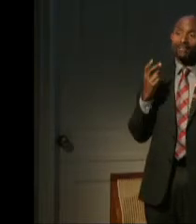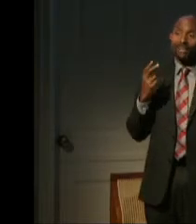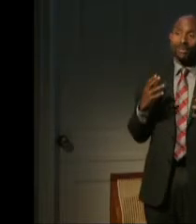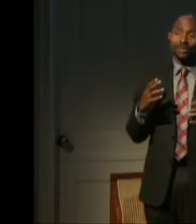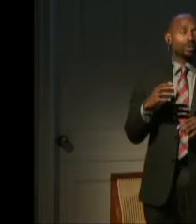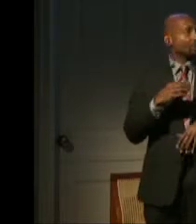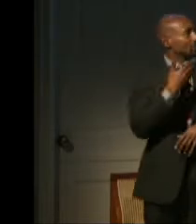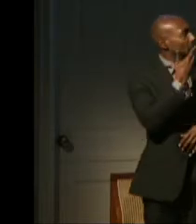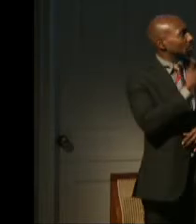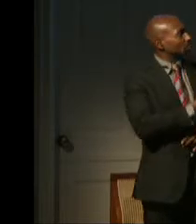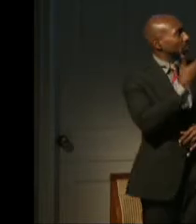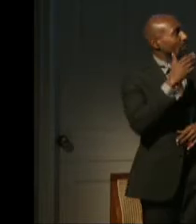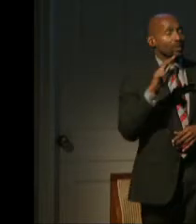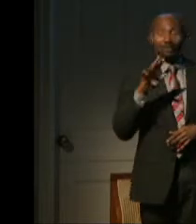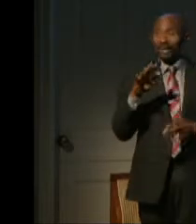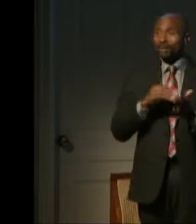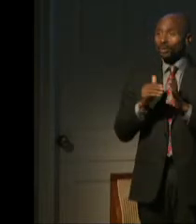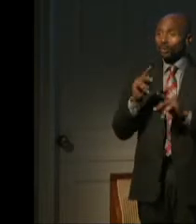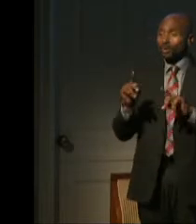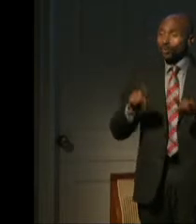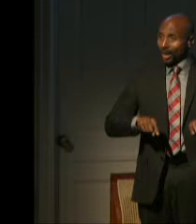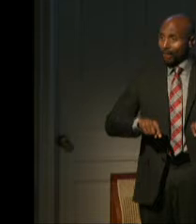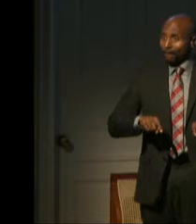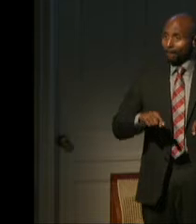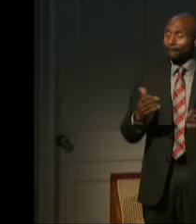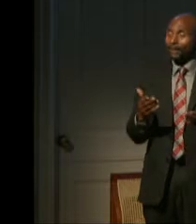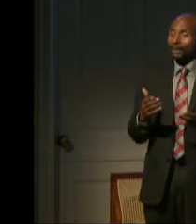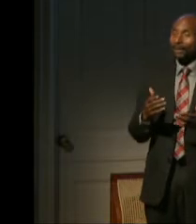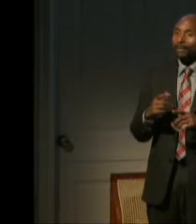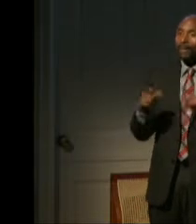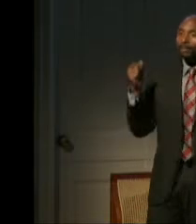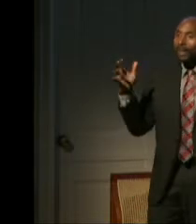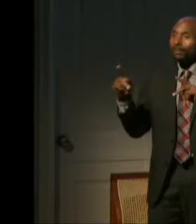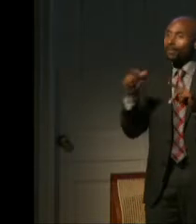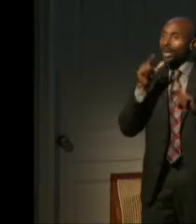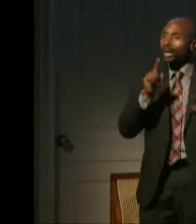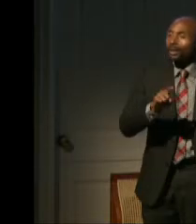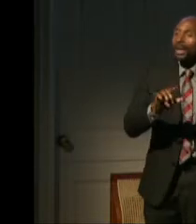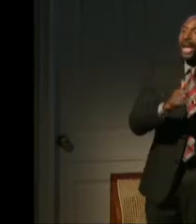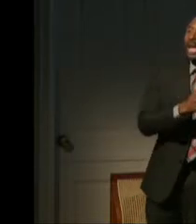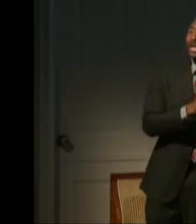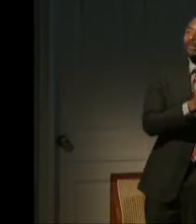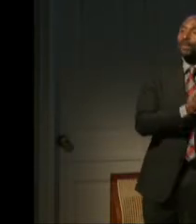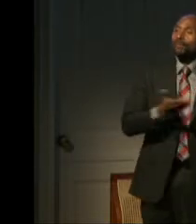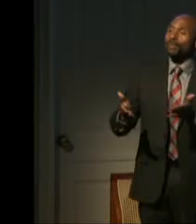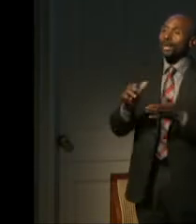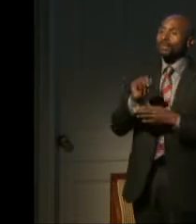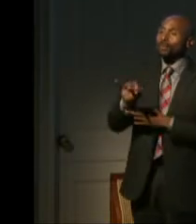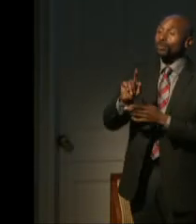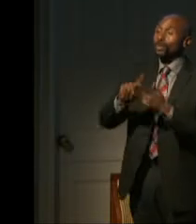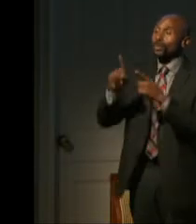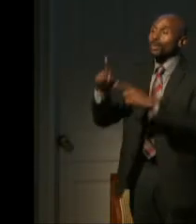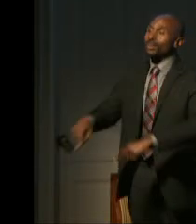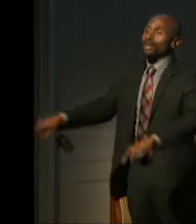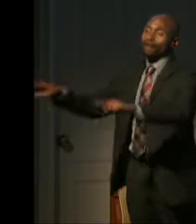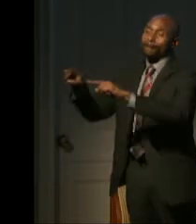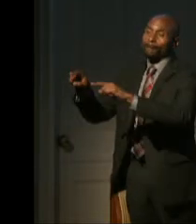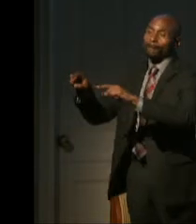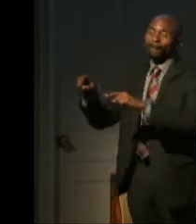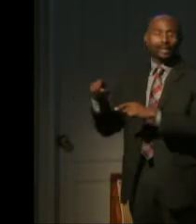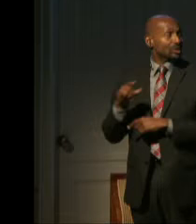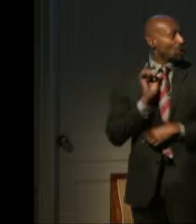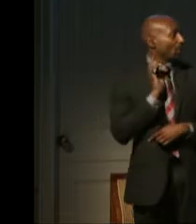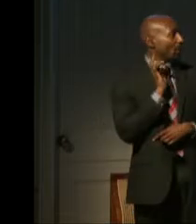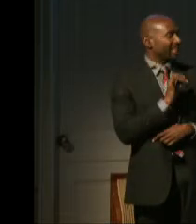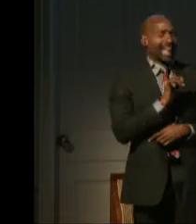many people who will never get there. How do we bring the Smithsonian to them? I wonder if this vision of capturing the traces